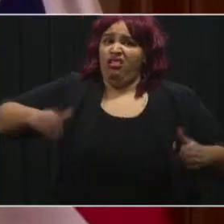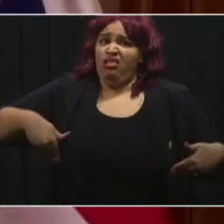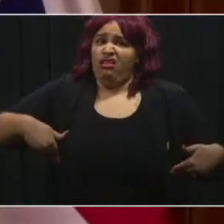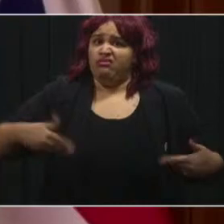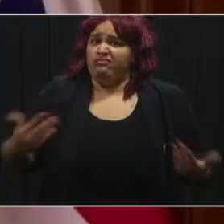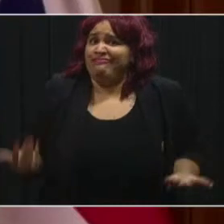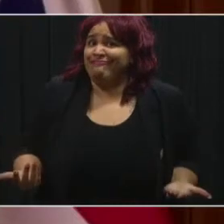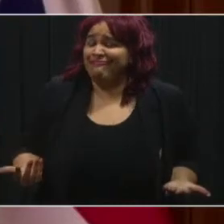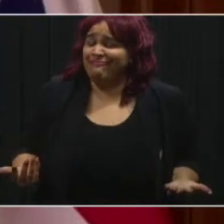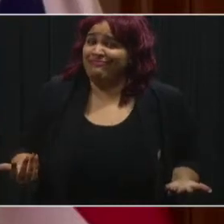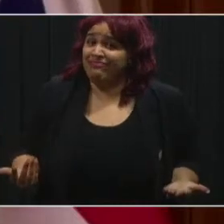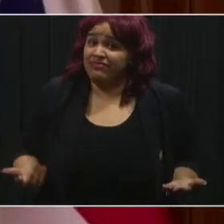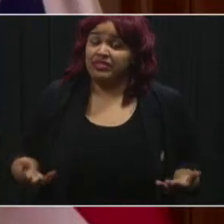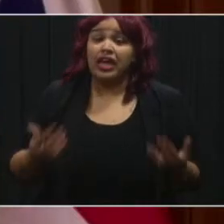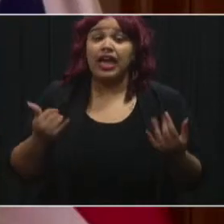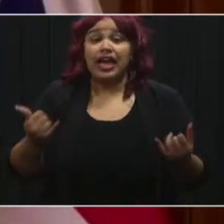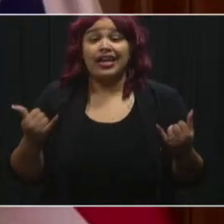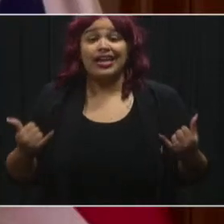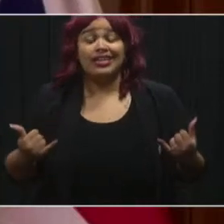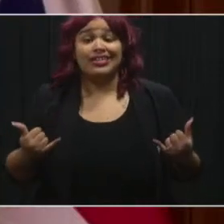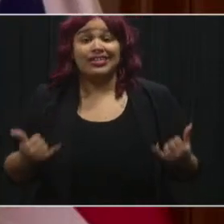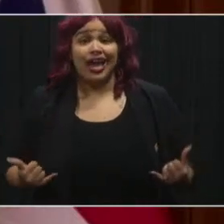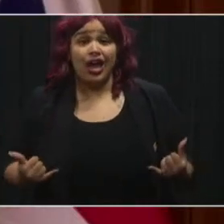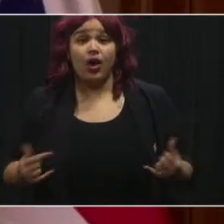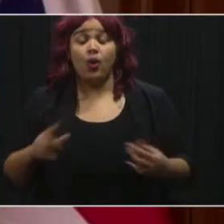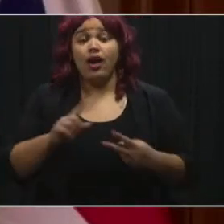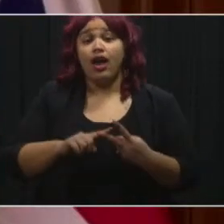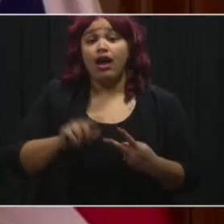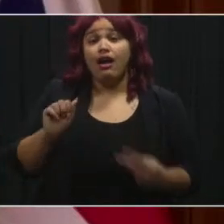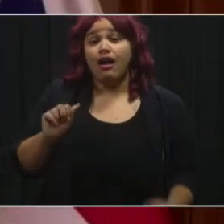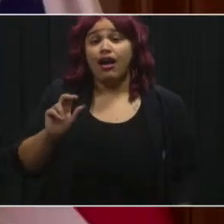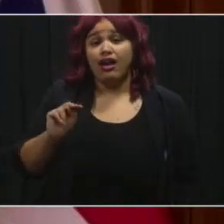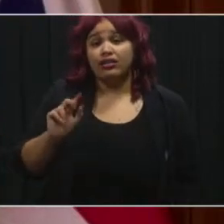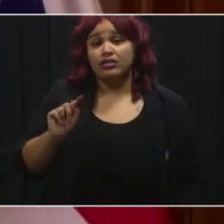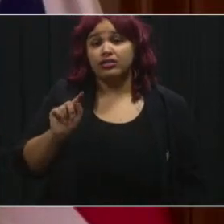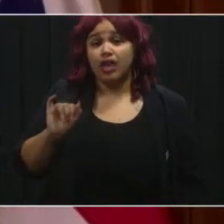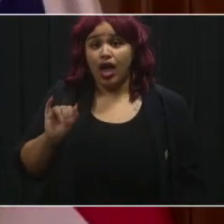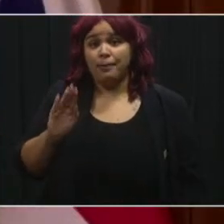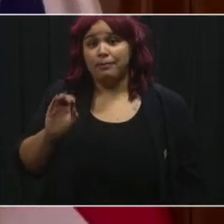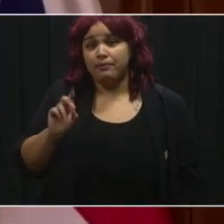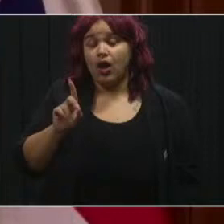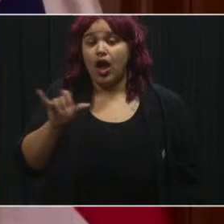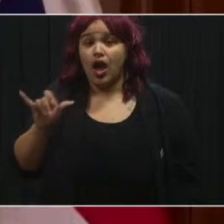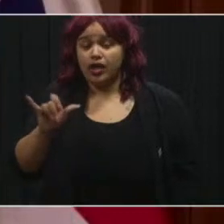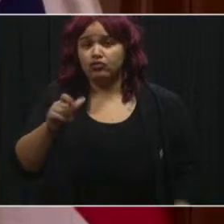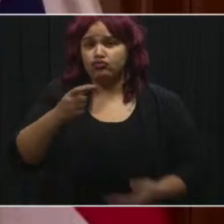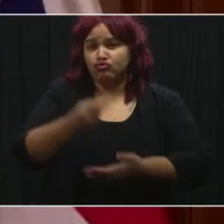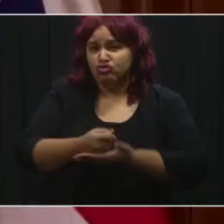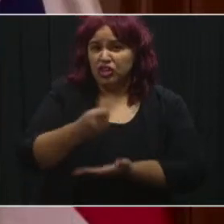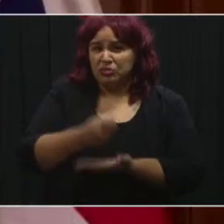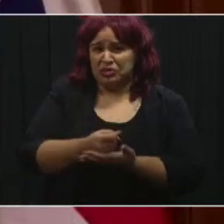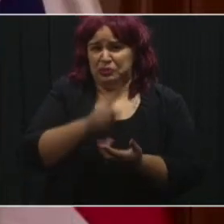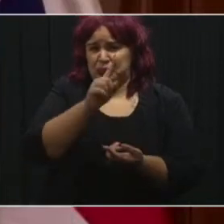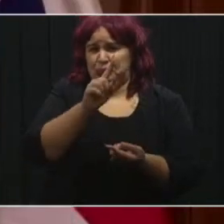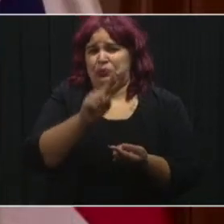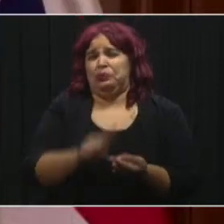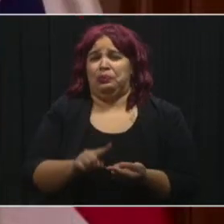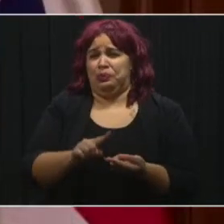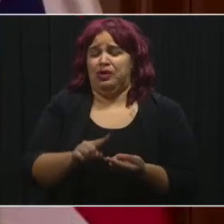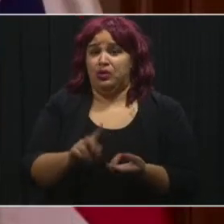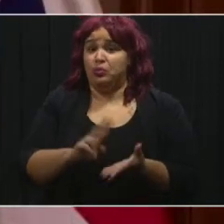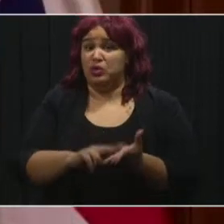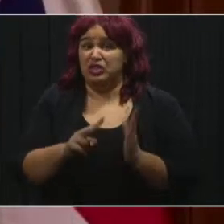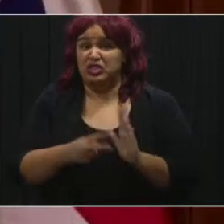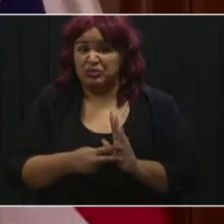see fewer monoclonal antibody treatments as well, which means more people could experience severe sickness or death. As the colder winter